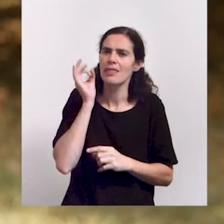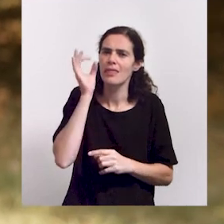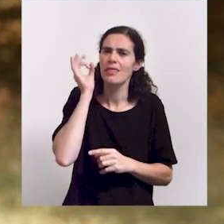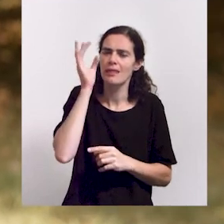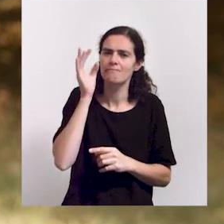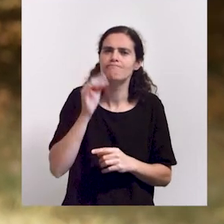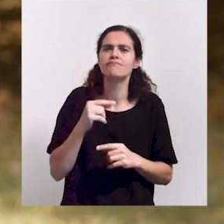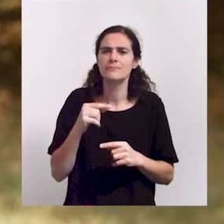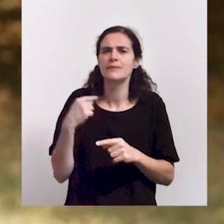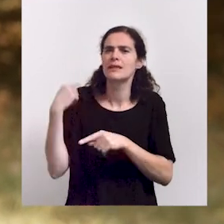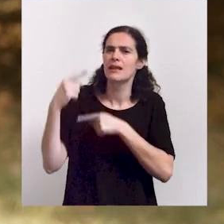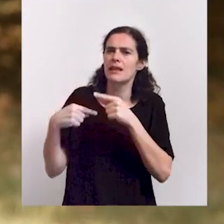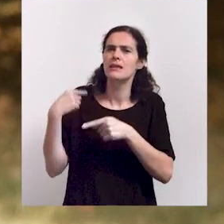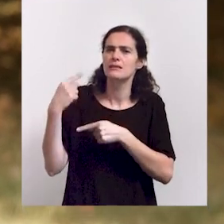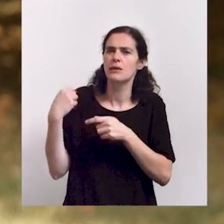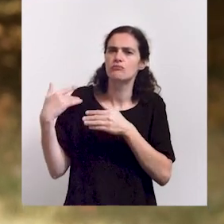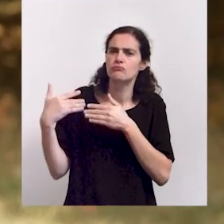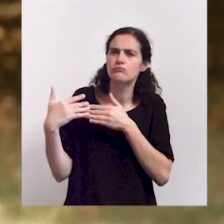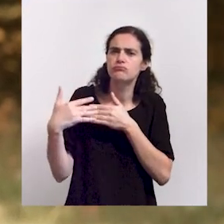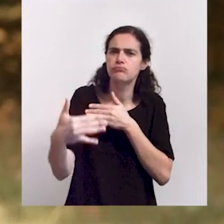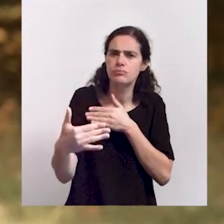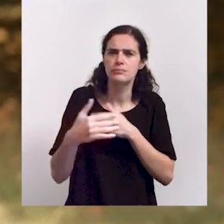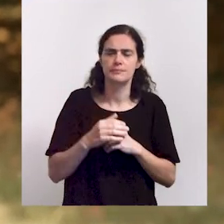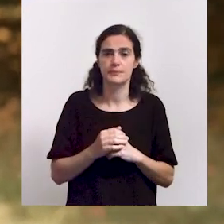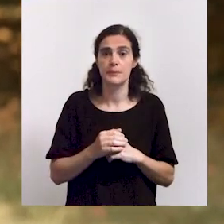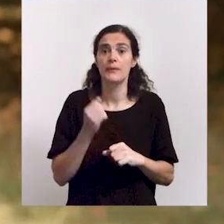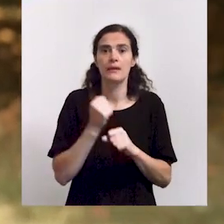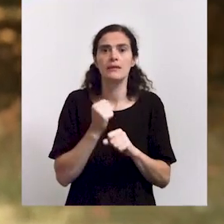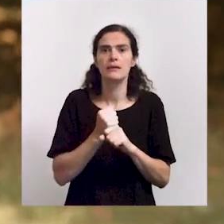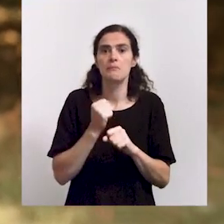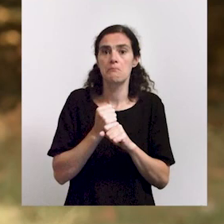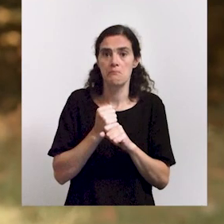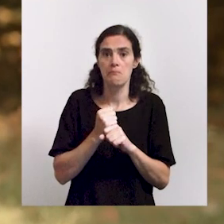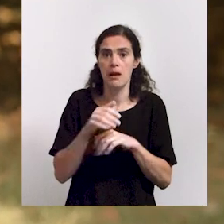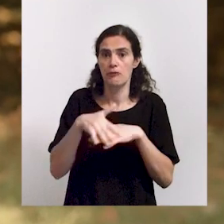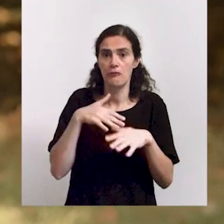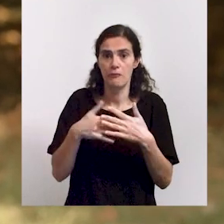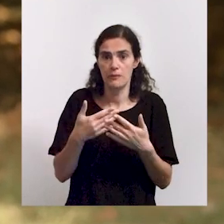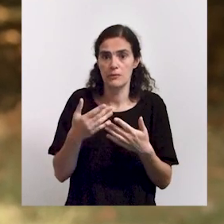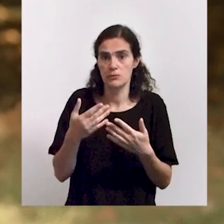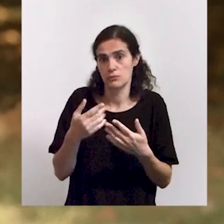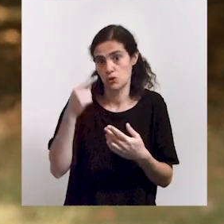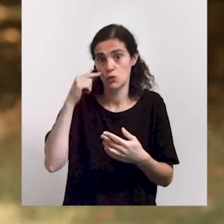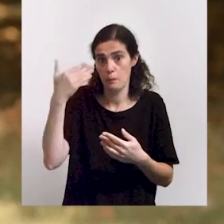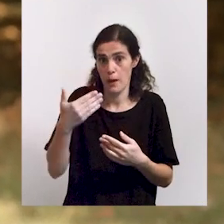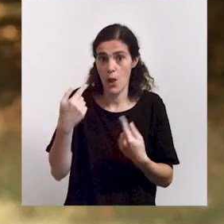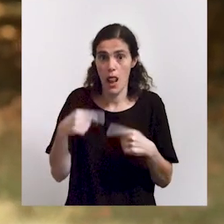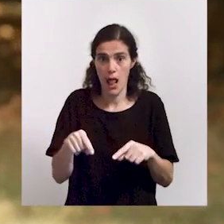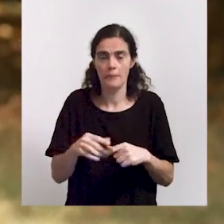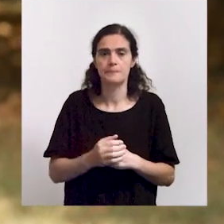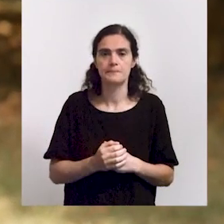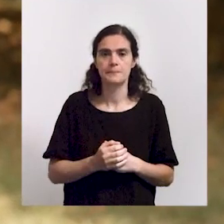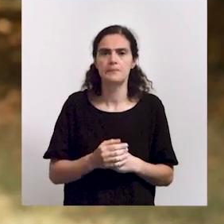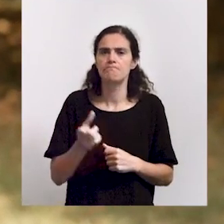long tradition. You know, every work that have been done with mirror, but also